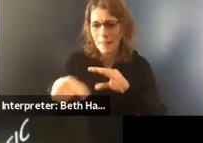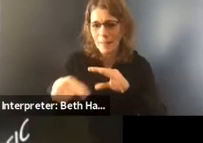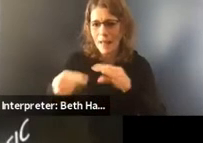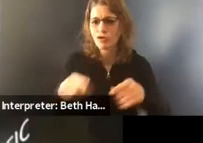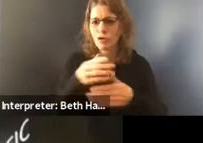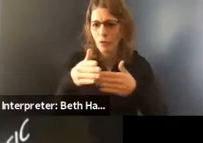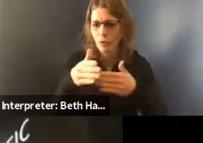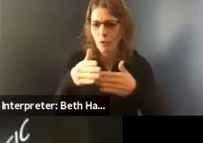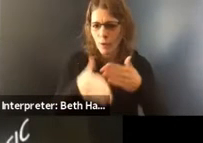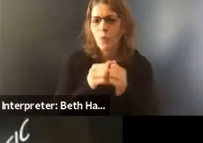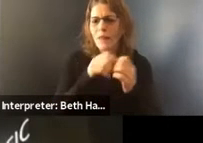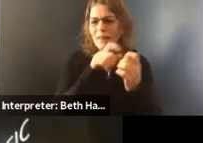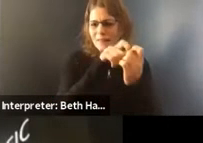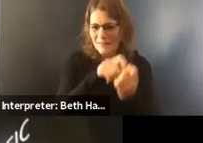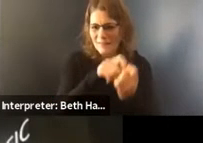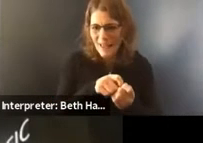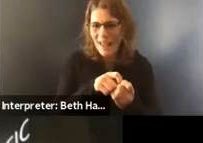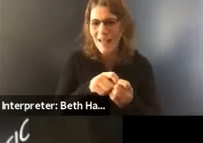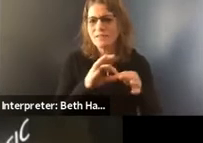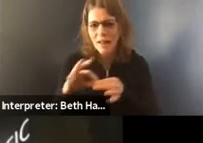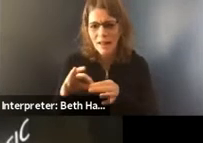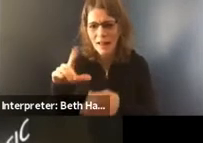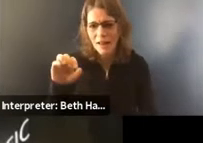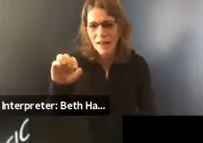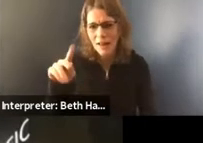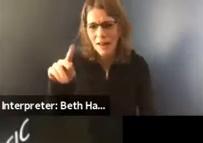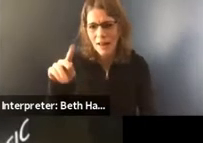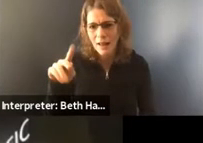links. Hopefully that will get you a sense of,